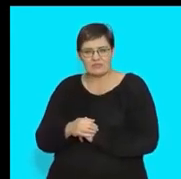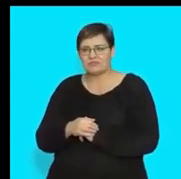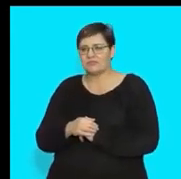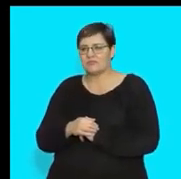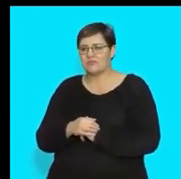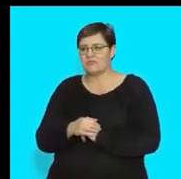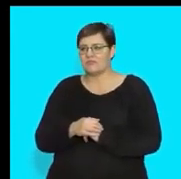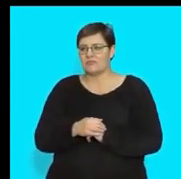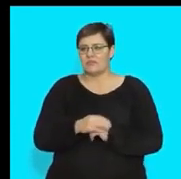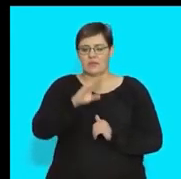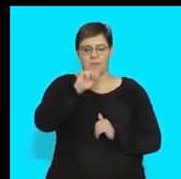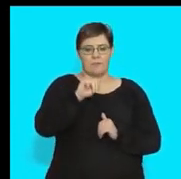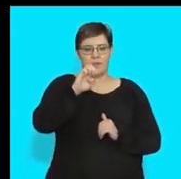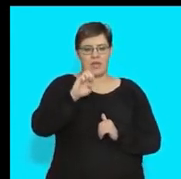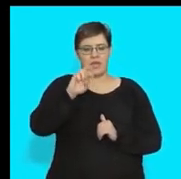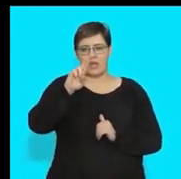it's